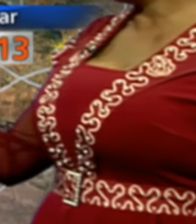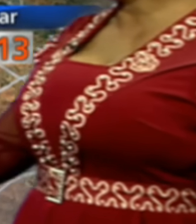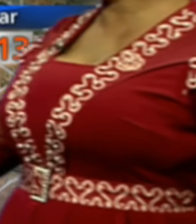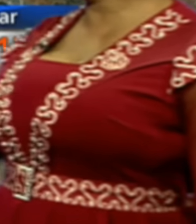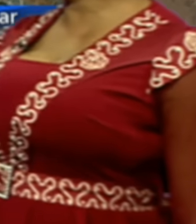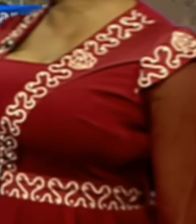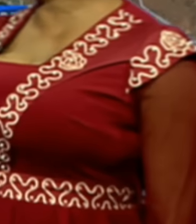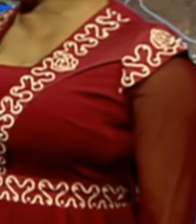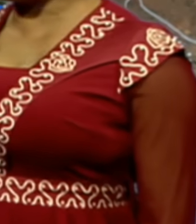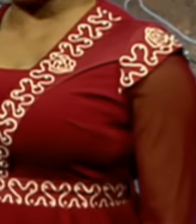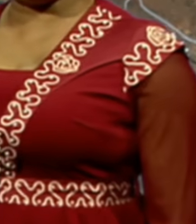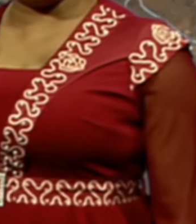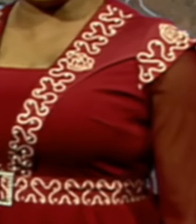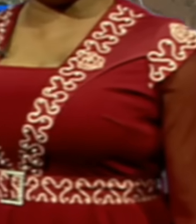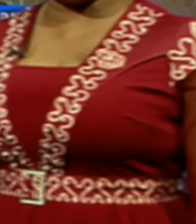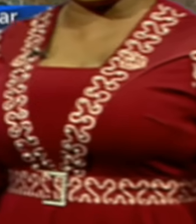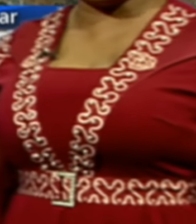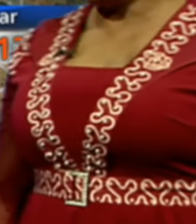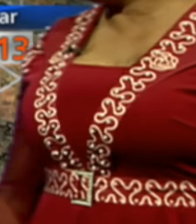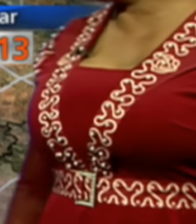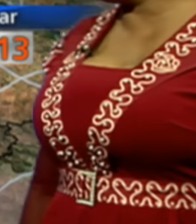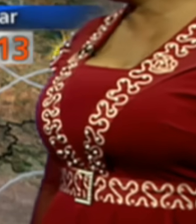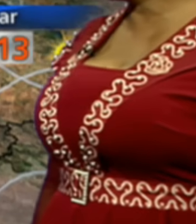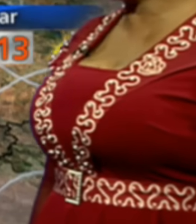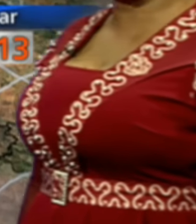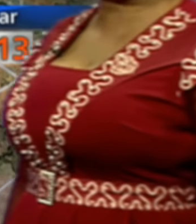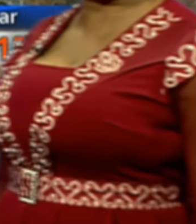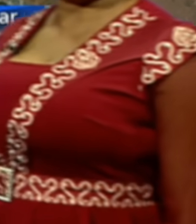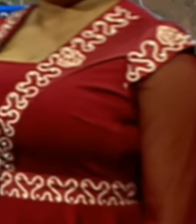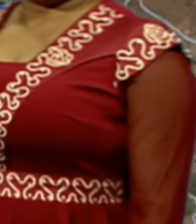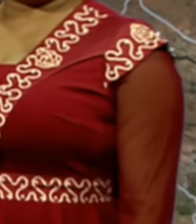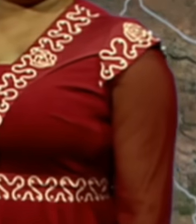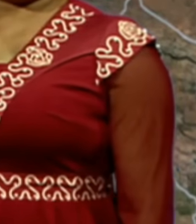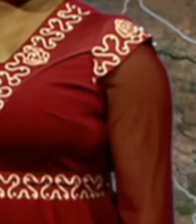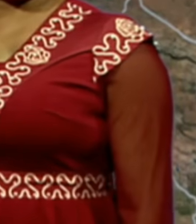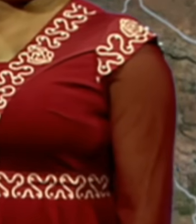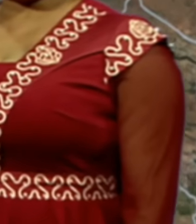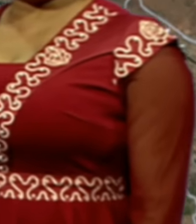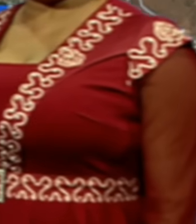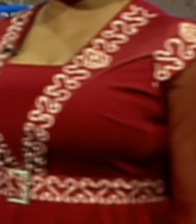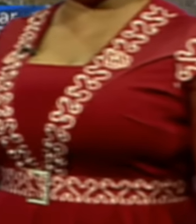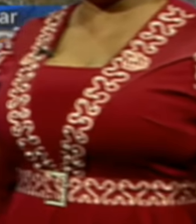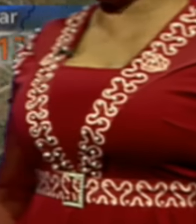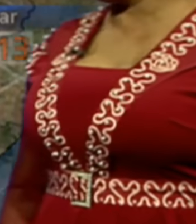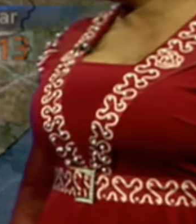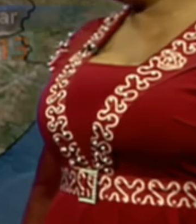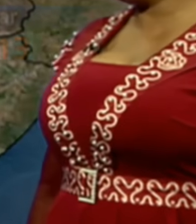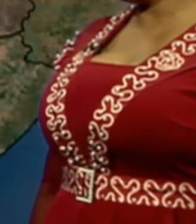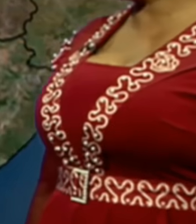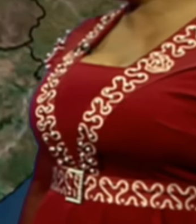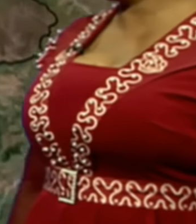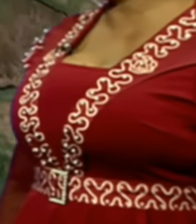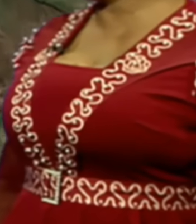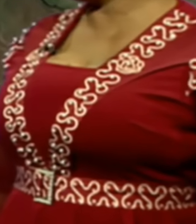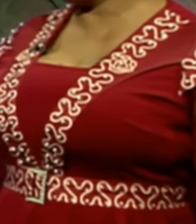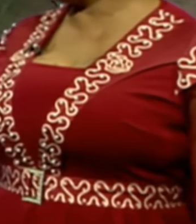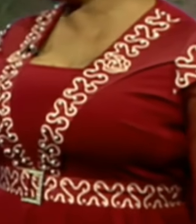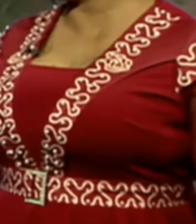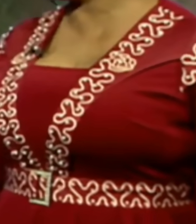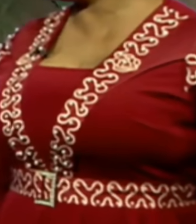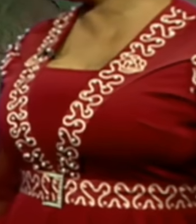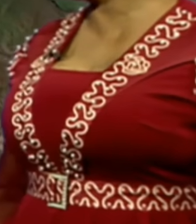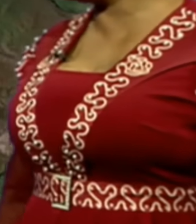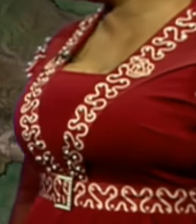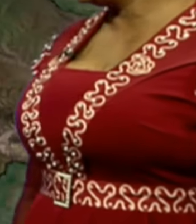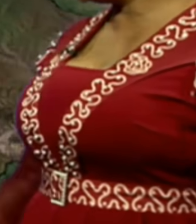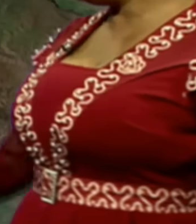go tonya dikarolo tše dintši tša naga Calvinia le Sutherland go tla be go ntše go tonya go 5 go ya go le 10 re lebelela go provinceng ya